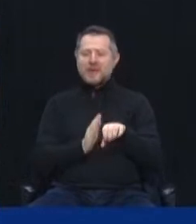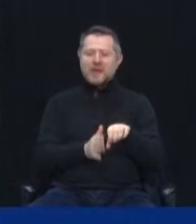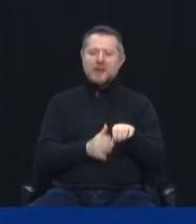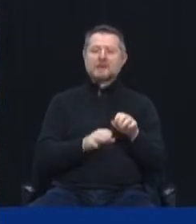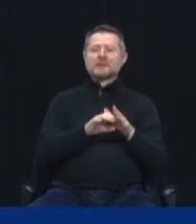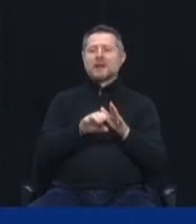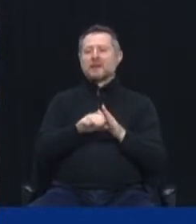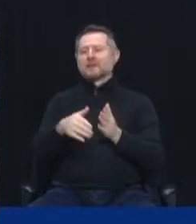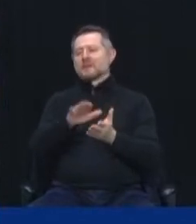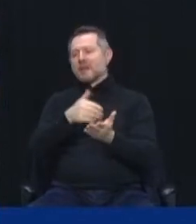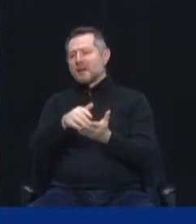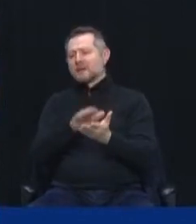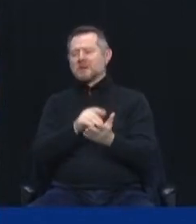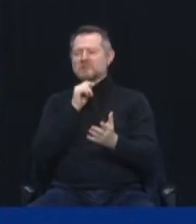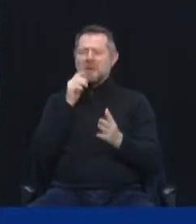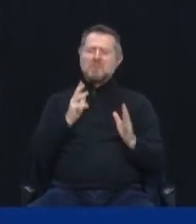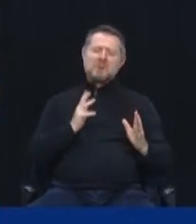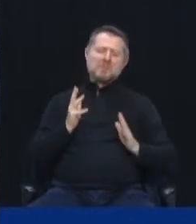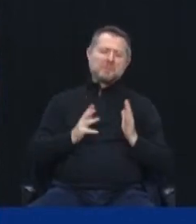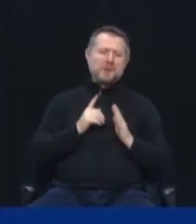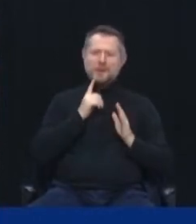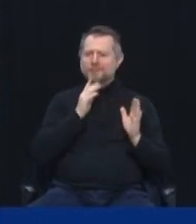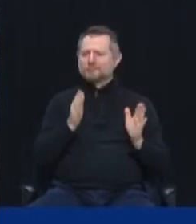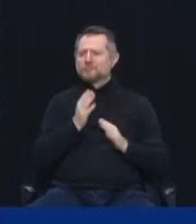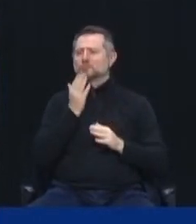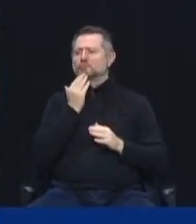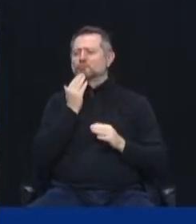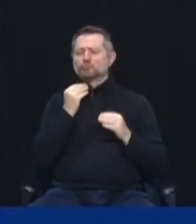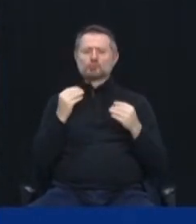a delicatessen. So it was just a small neighborhood grocery